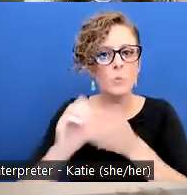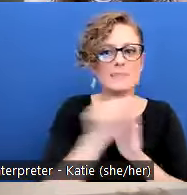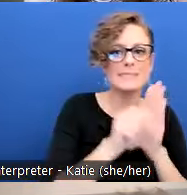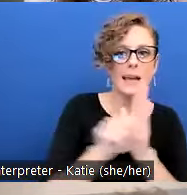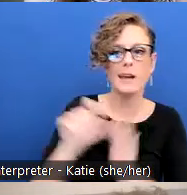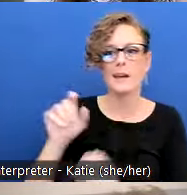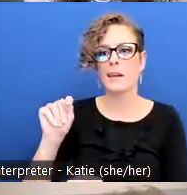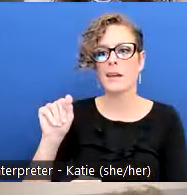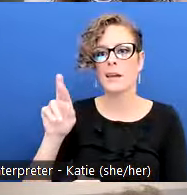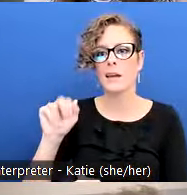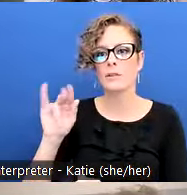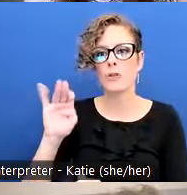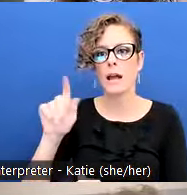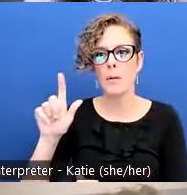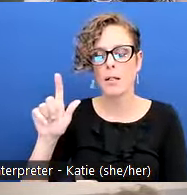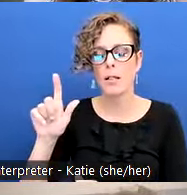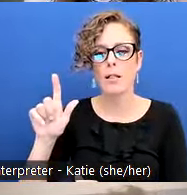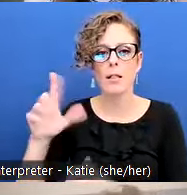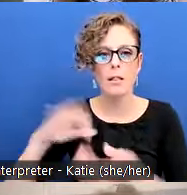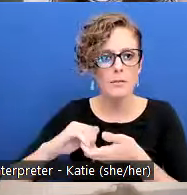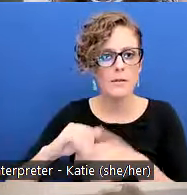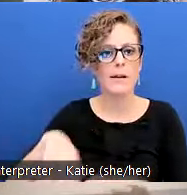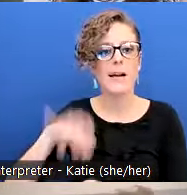FBI, agency tribal liaisons, etc.